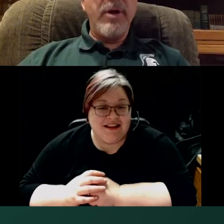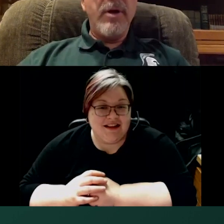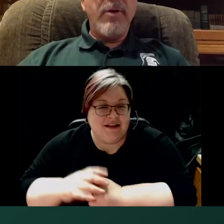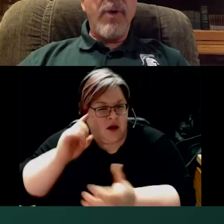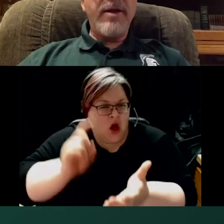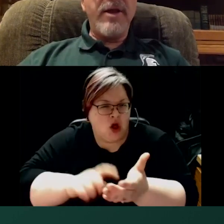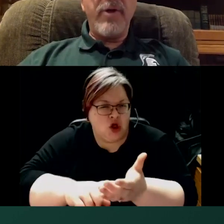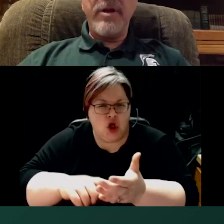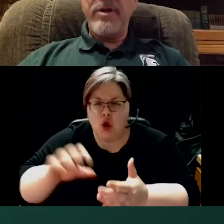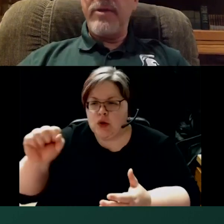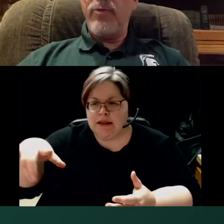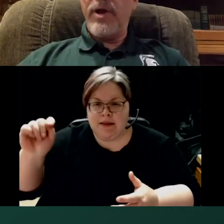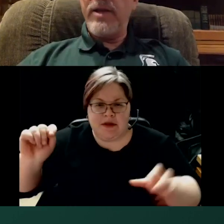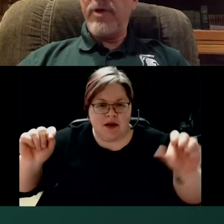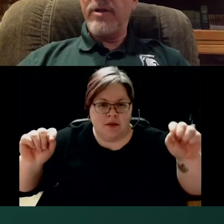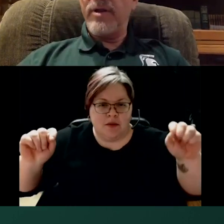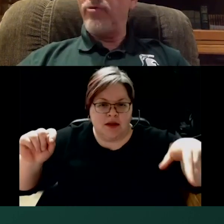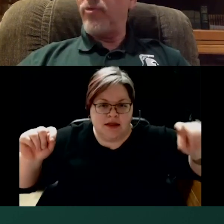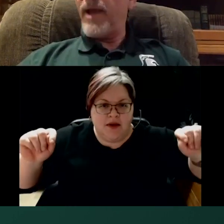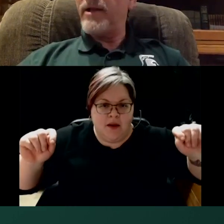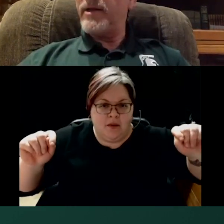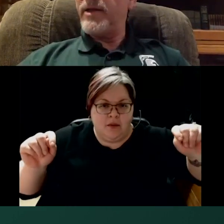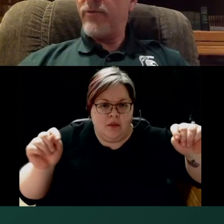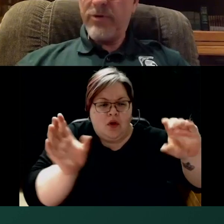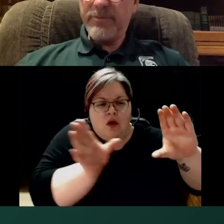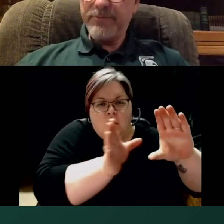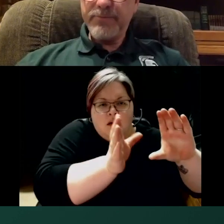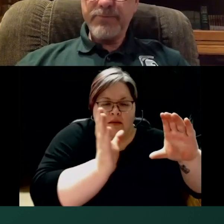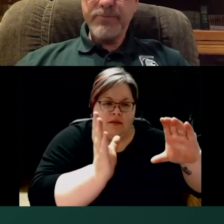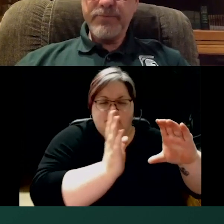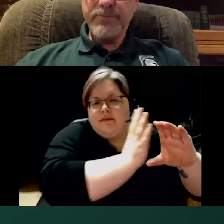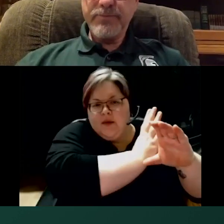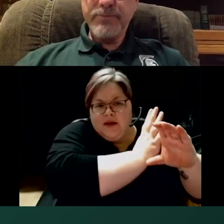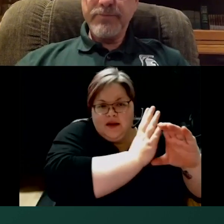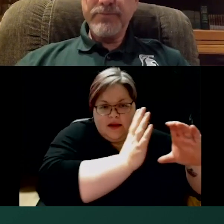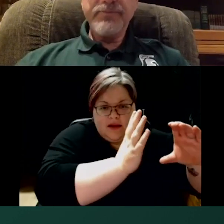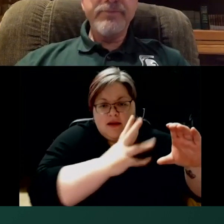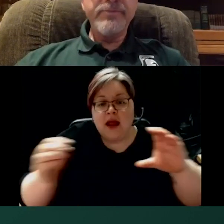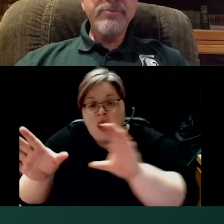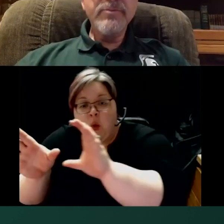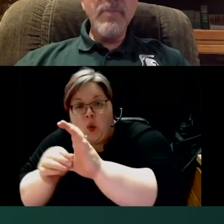September waxing crescent and the waning crescents are dramatically different.